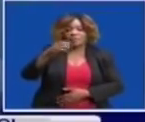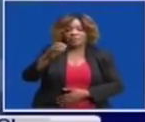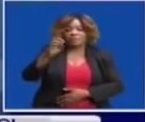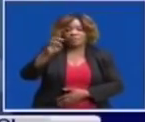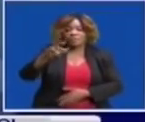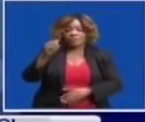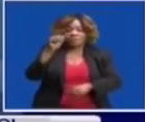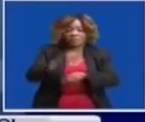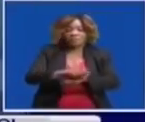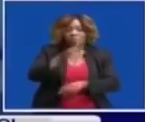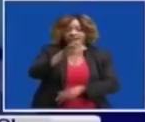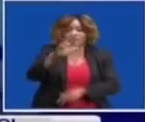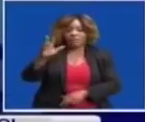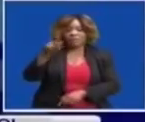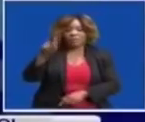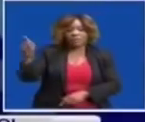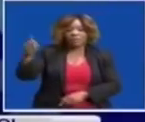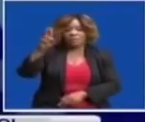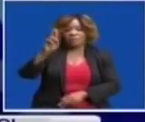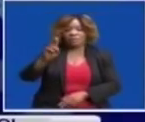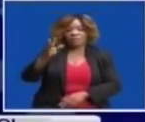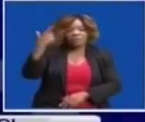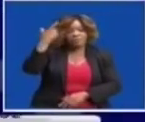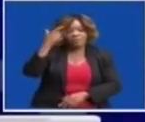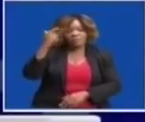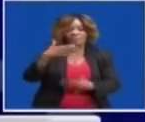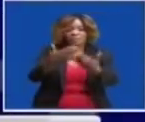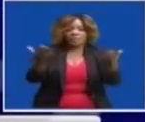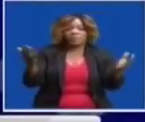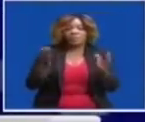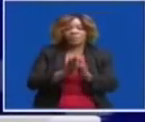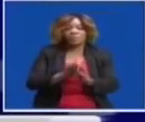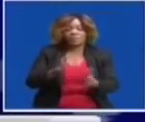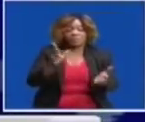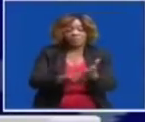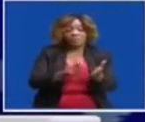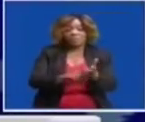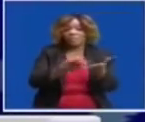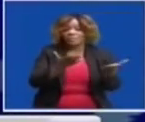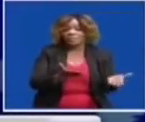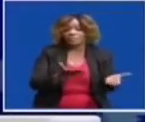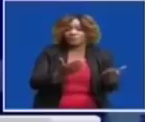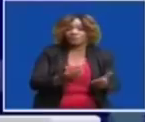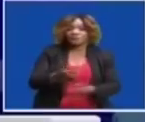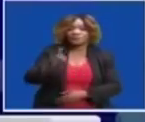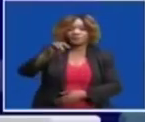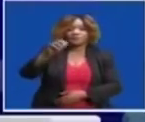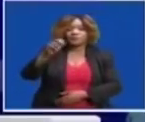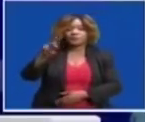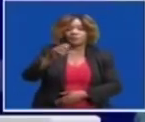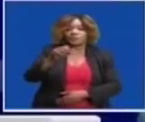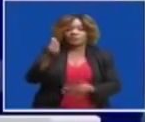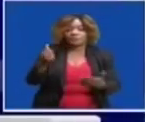by 1-0 in an early kickoff at the Levi Mwanawasa Stadium. In Lusaka, Napsa